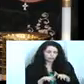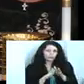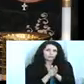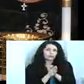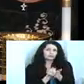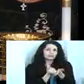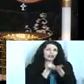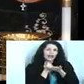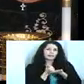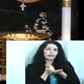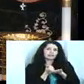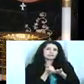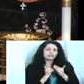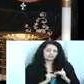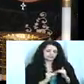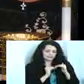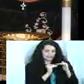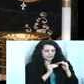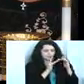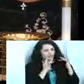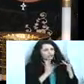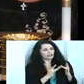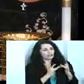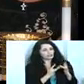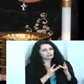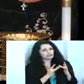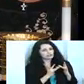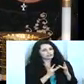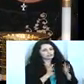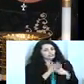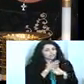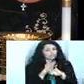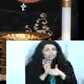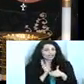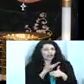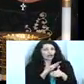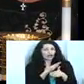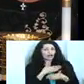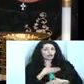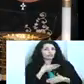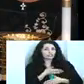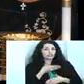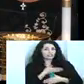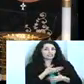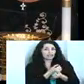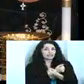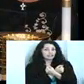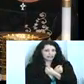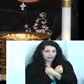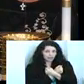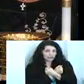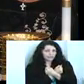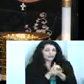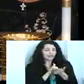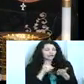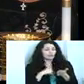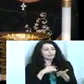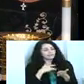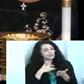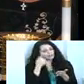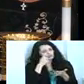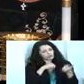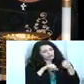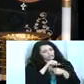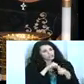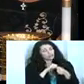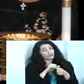helping us to lift up our hearts and speak and share our joy and the love that we feel for each other and